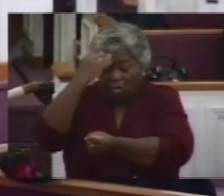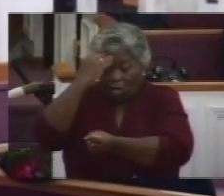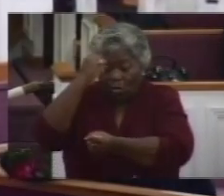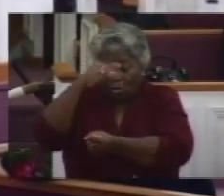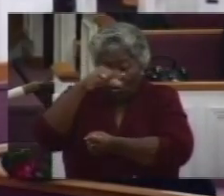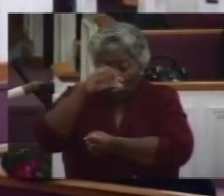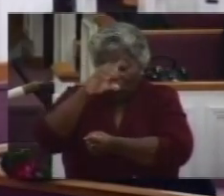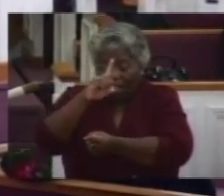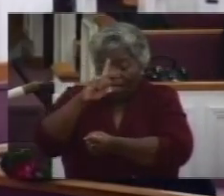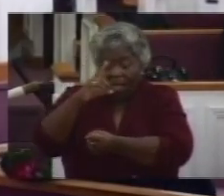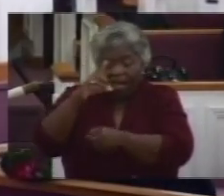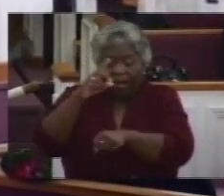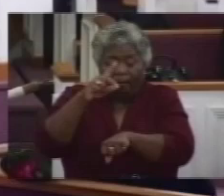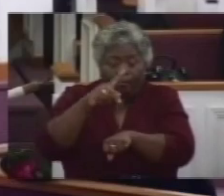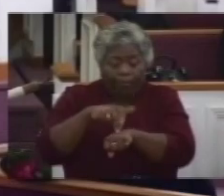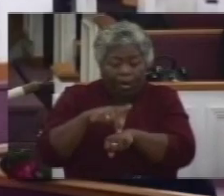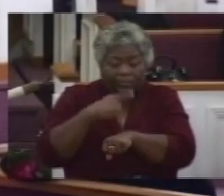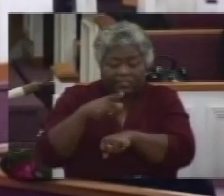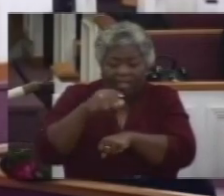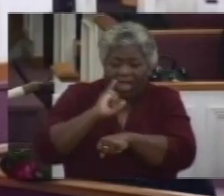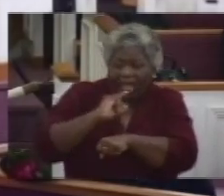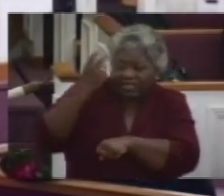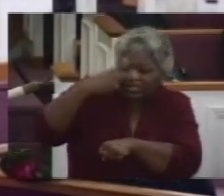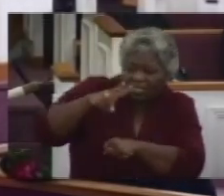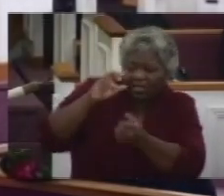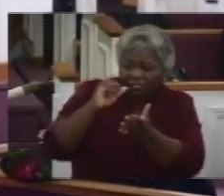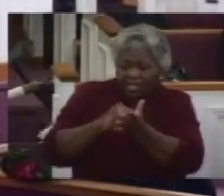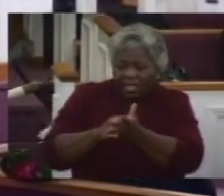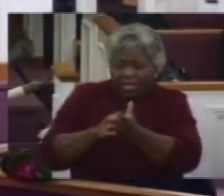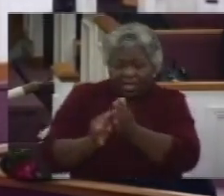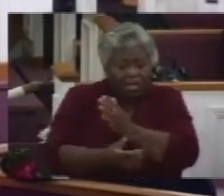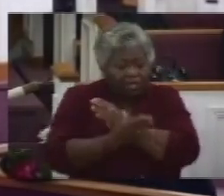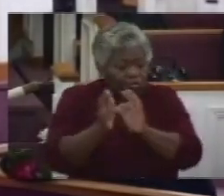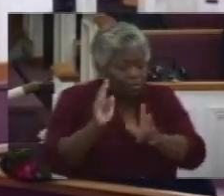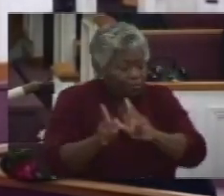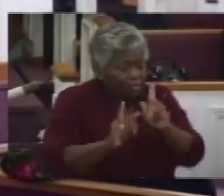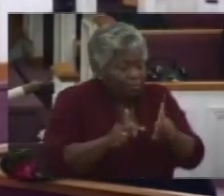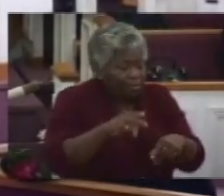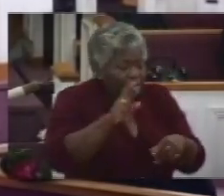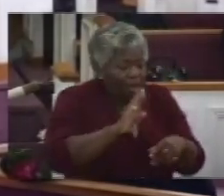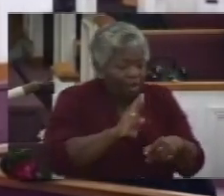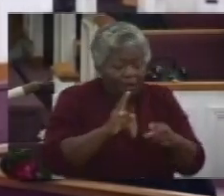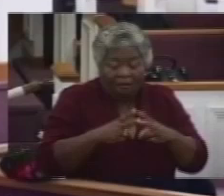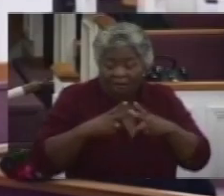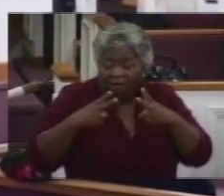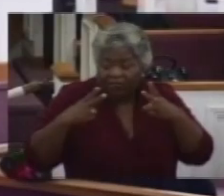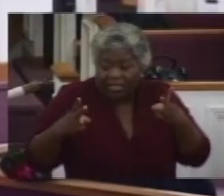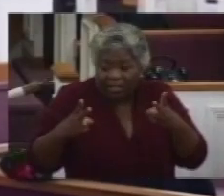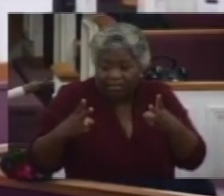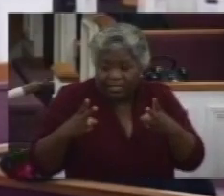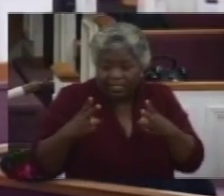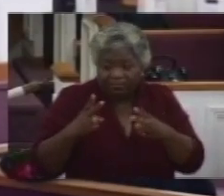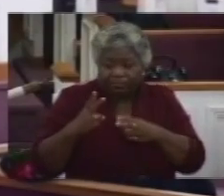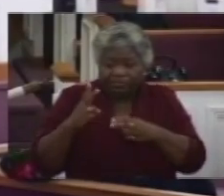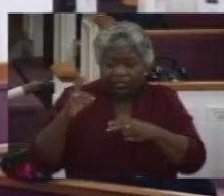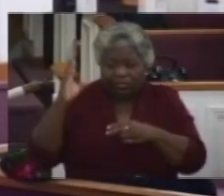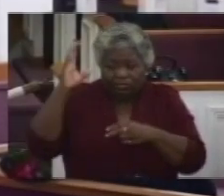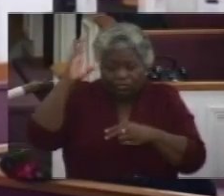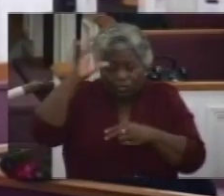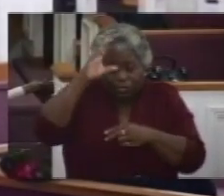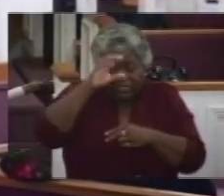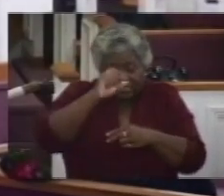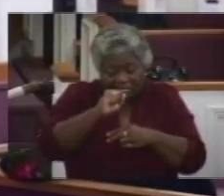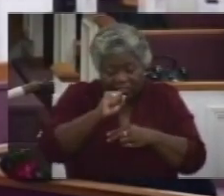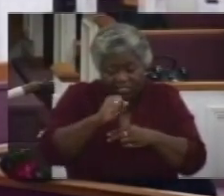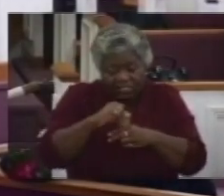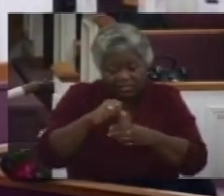God. Paul said, I see that you people are very superstitious,